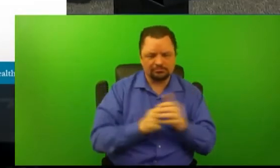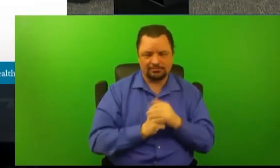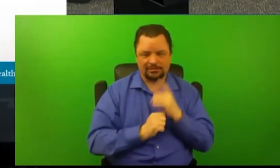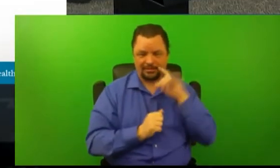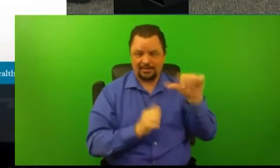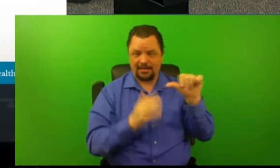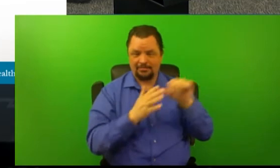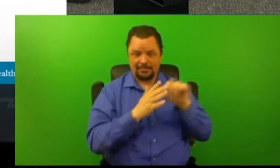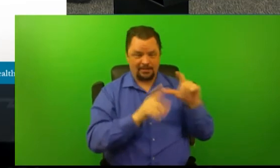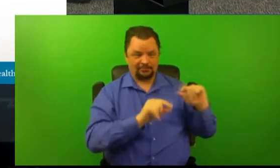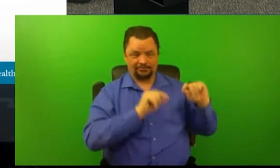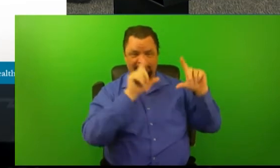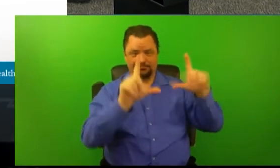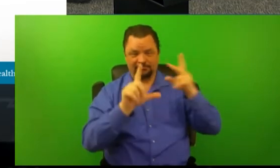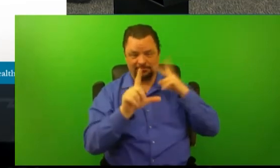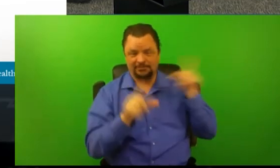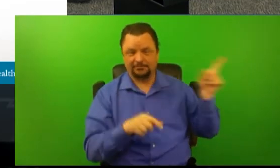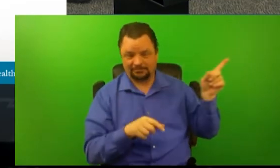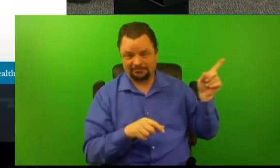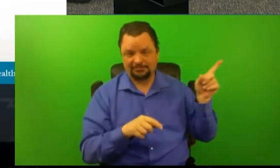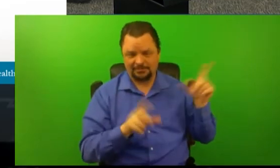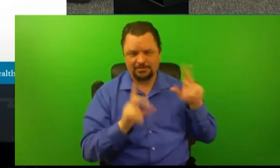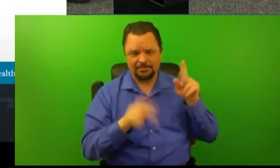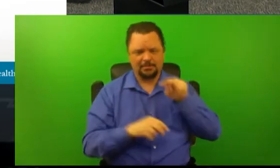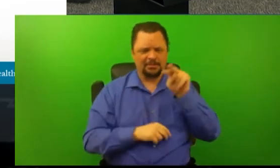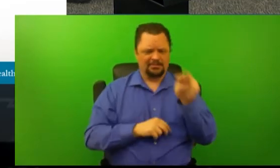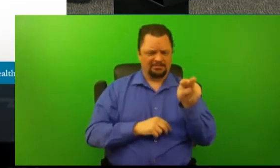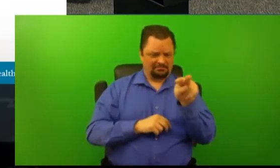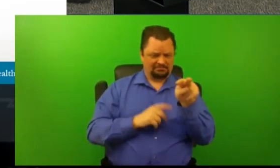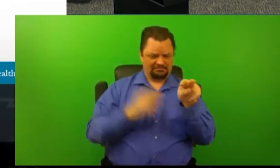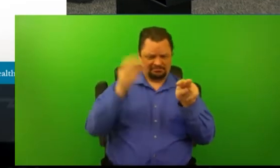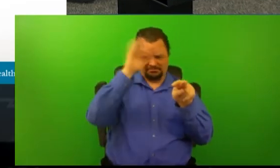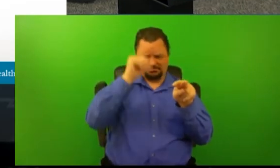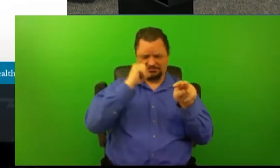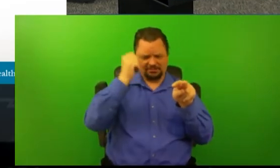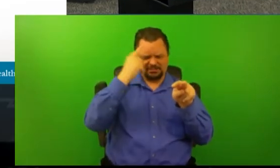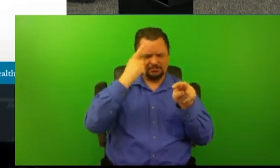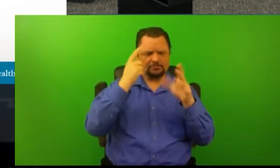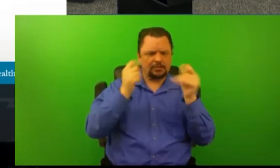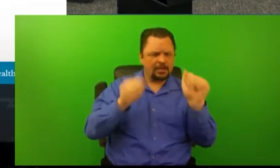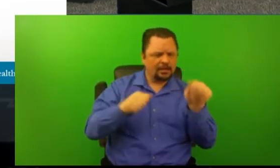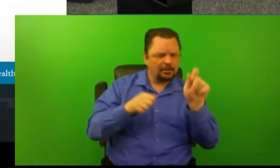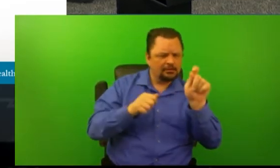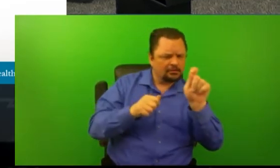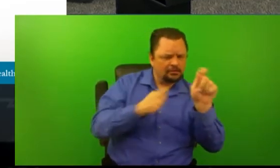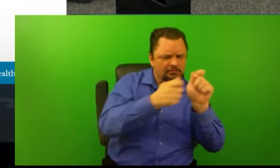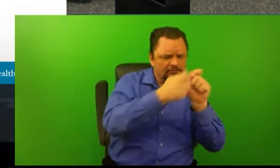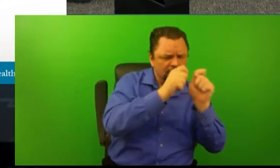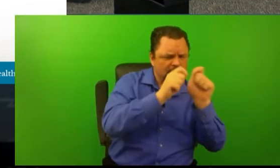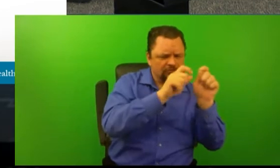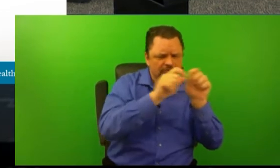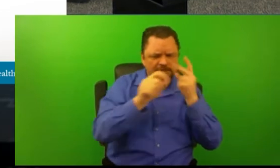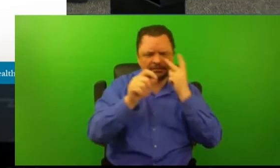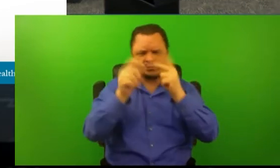people that they have the opportunity to interact with the data in that way. And I think as we look at this,